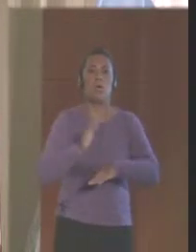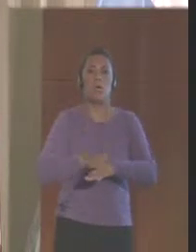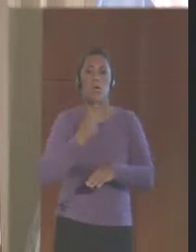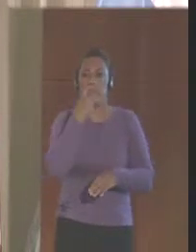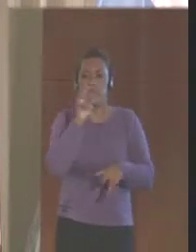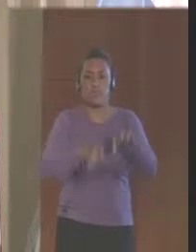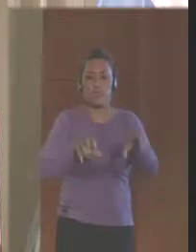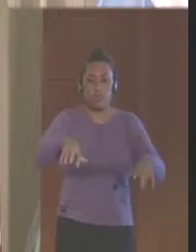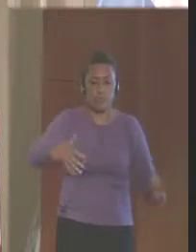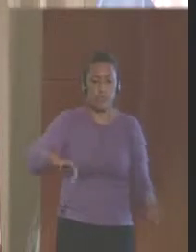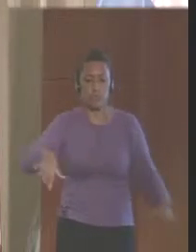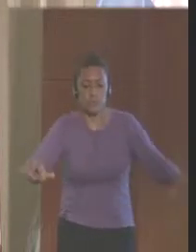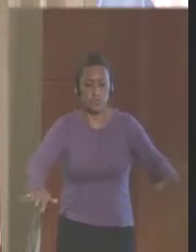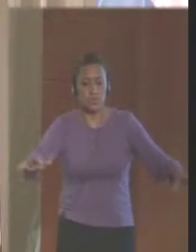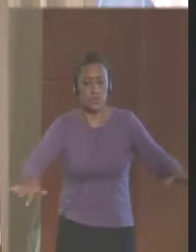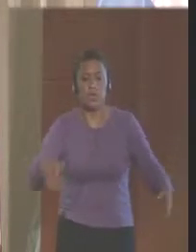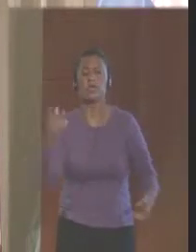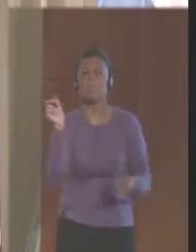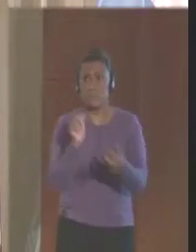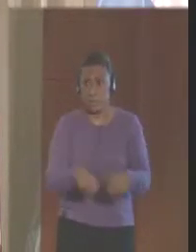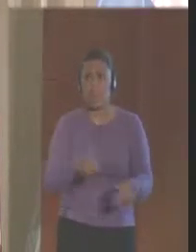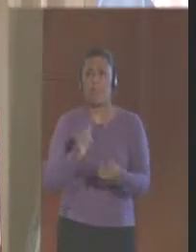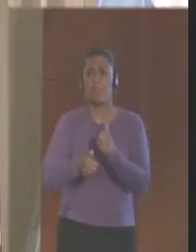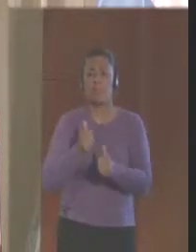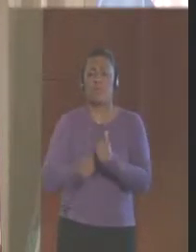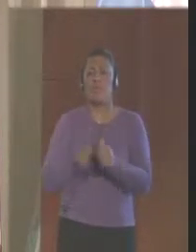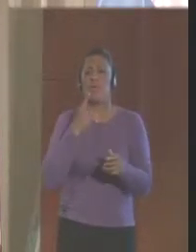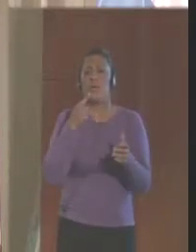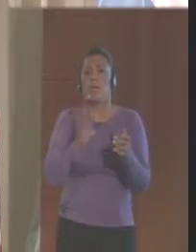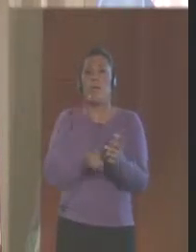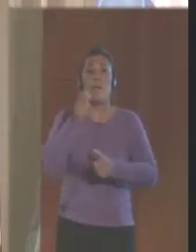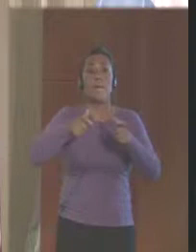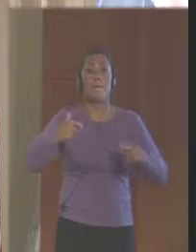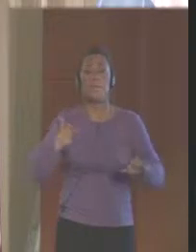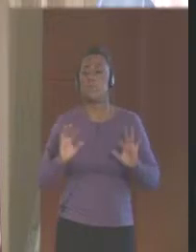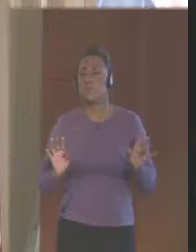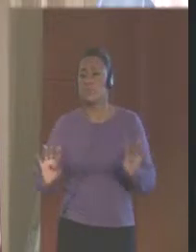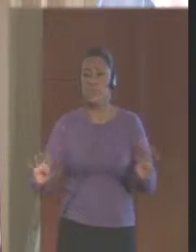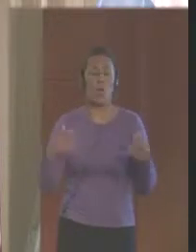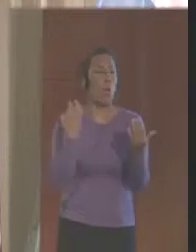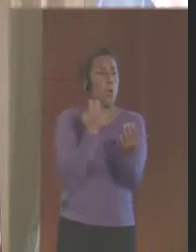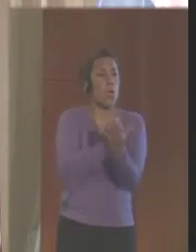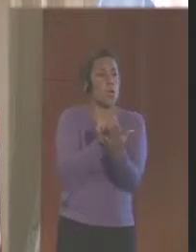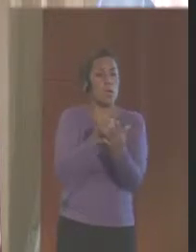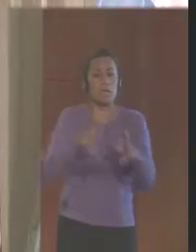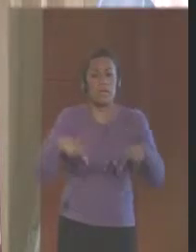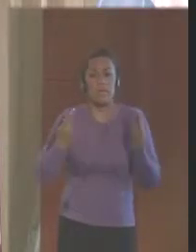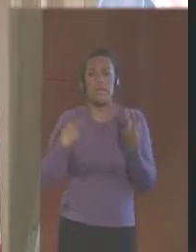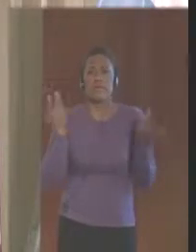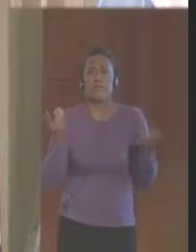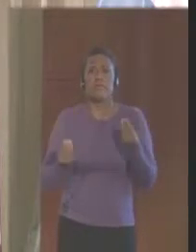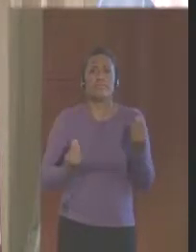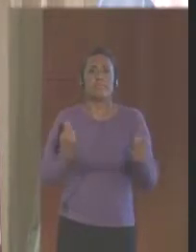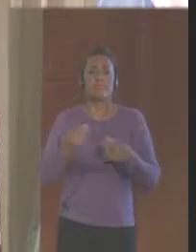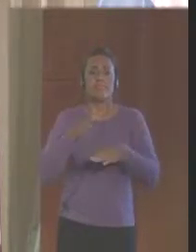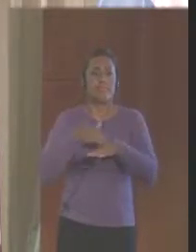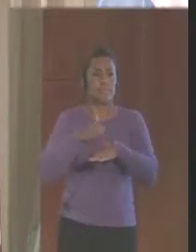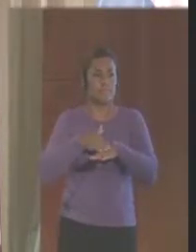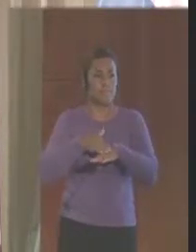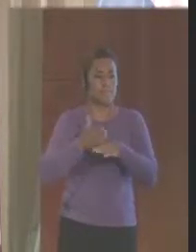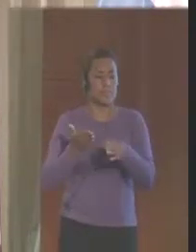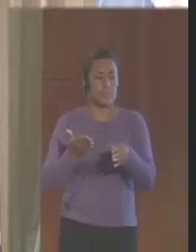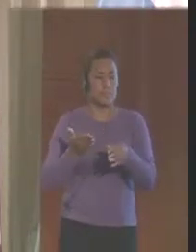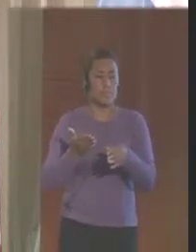our population and economy due to the heavy reliance on industrial activities coupled with